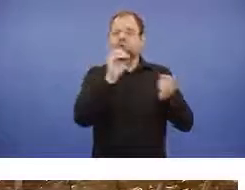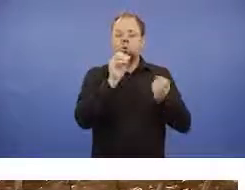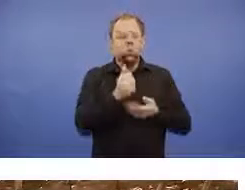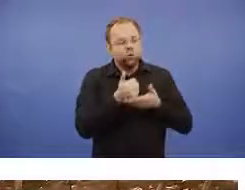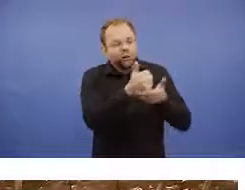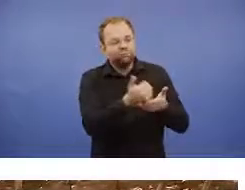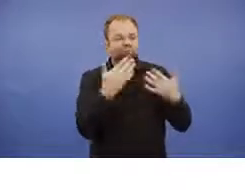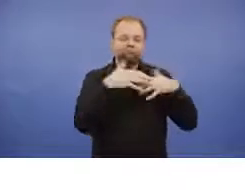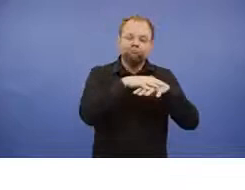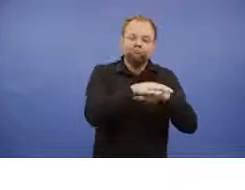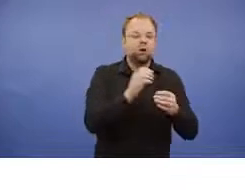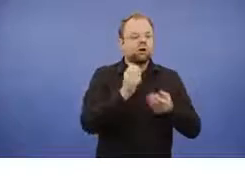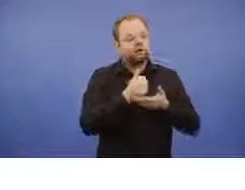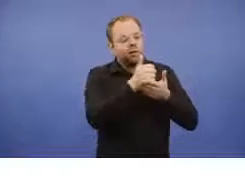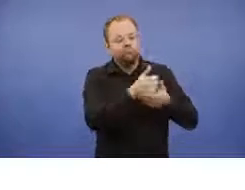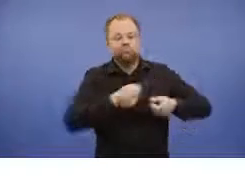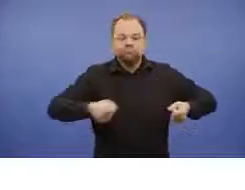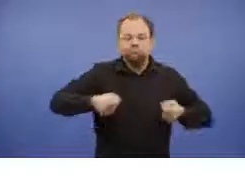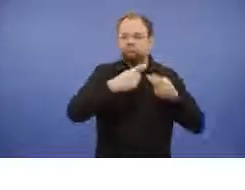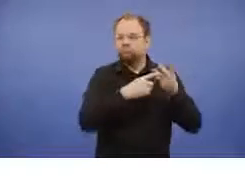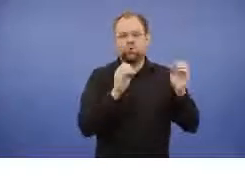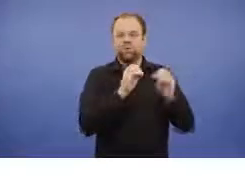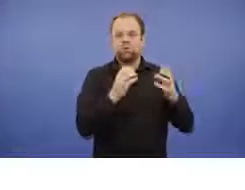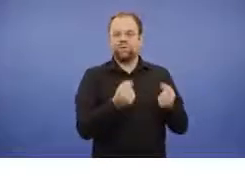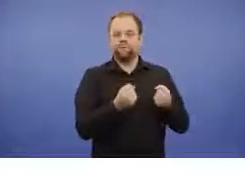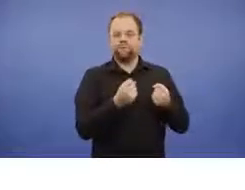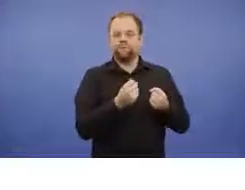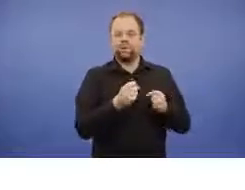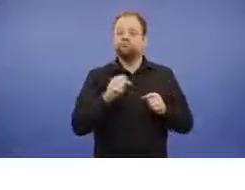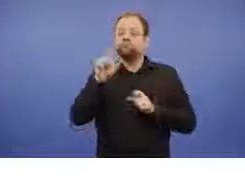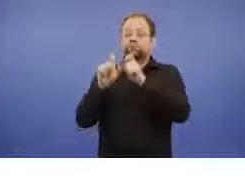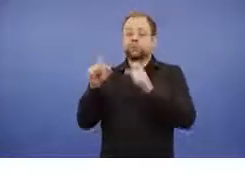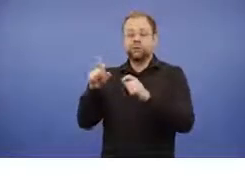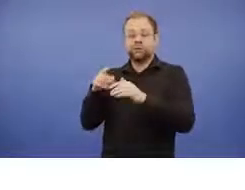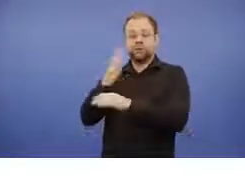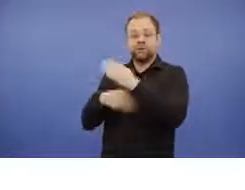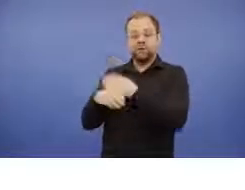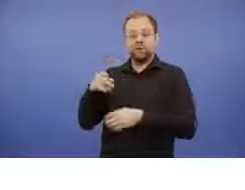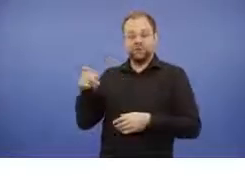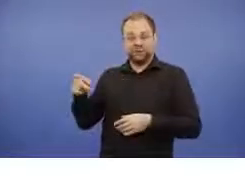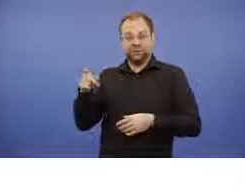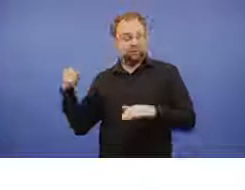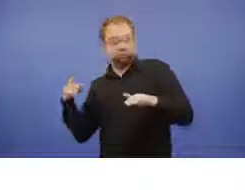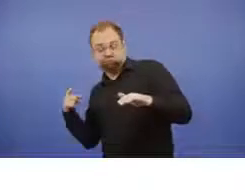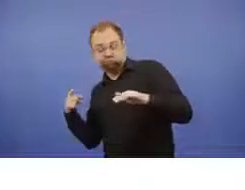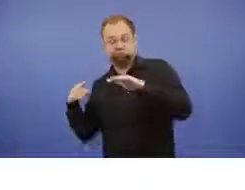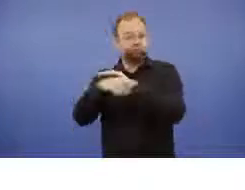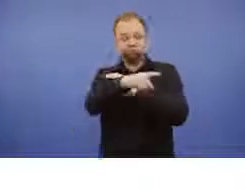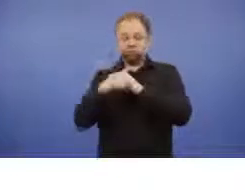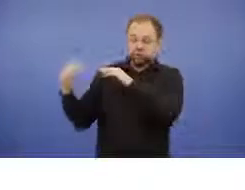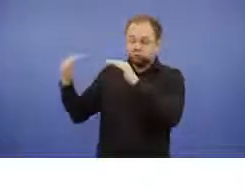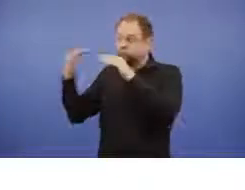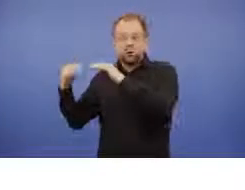With regard to protection mainstreaming, an interagency team conducted a rapid